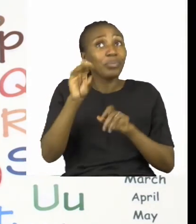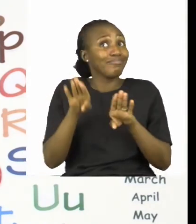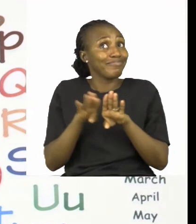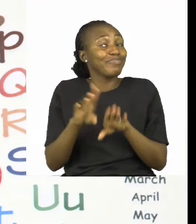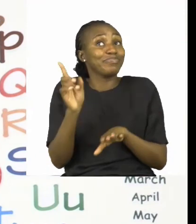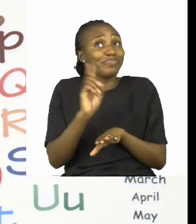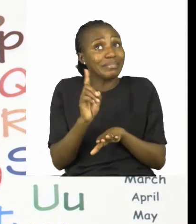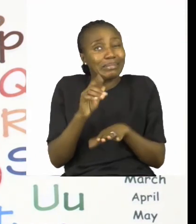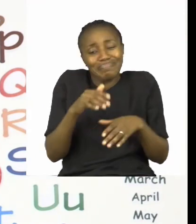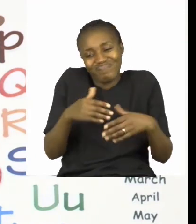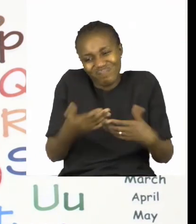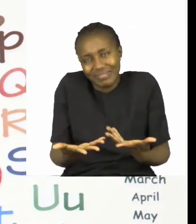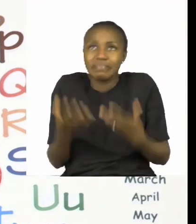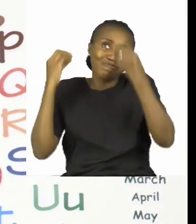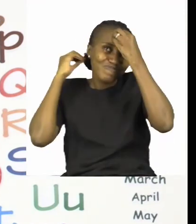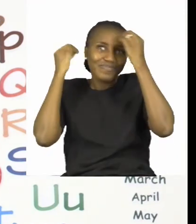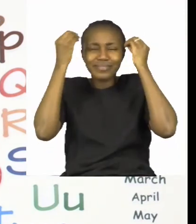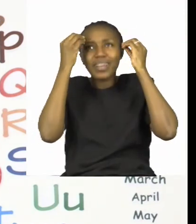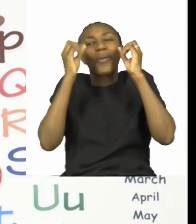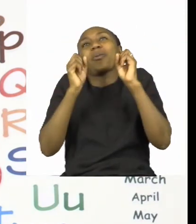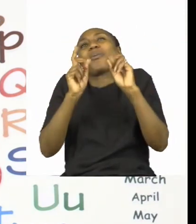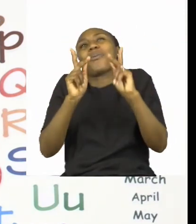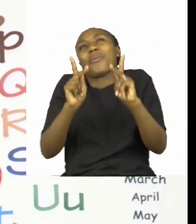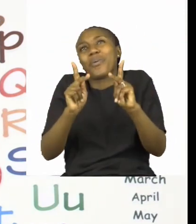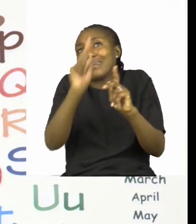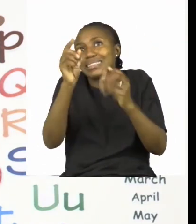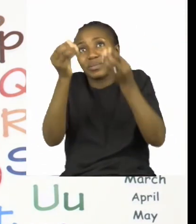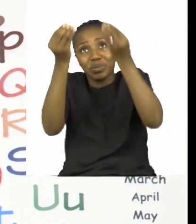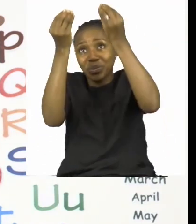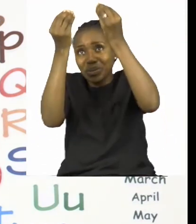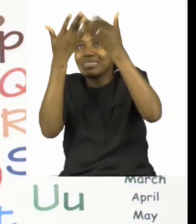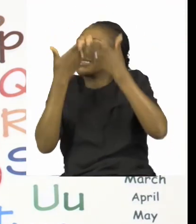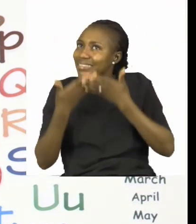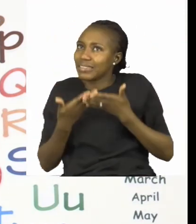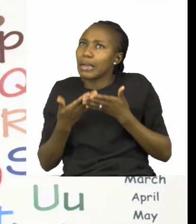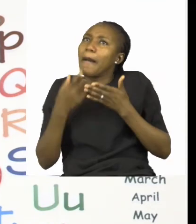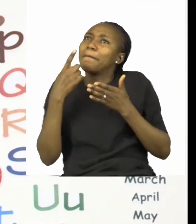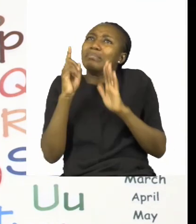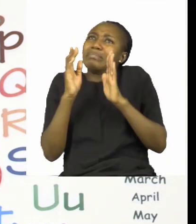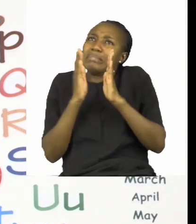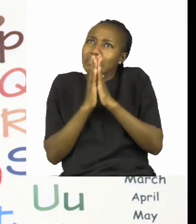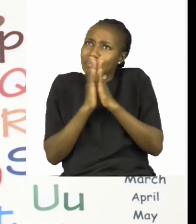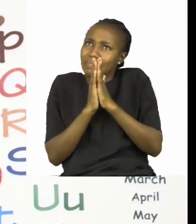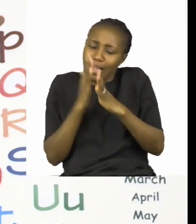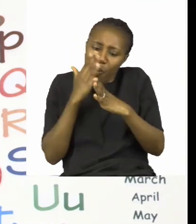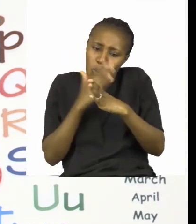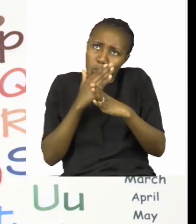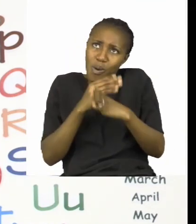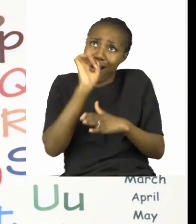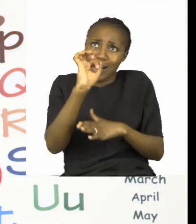it's confusing, that's okay, you can ask an adult for help. But make sure that you finish your work